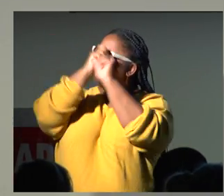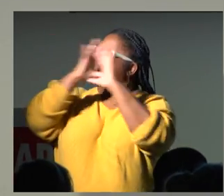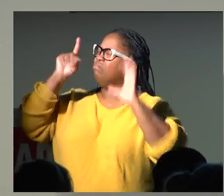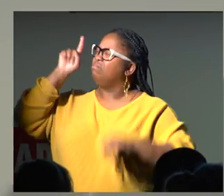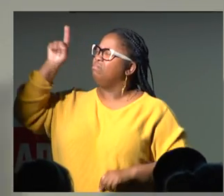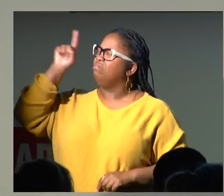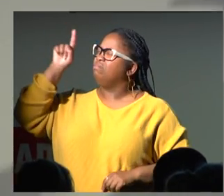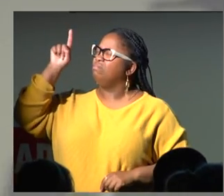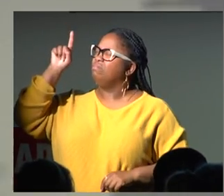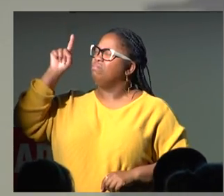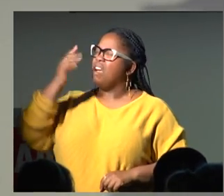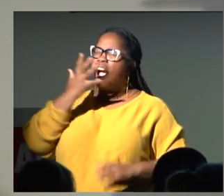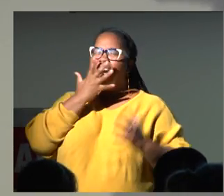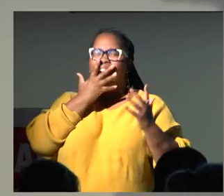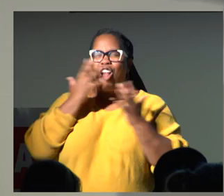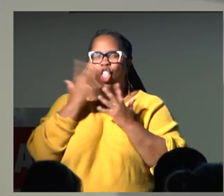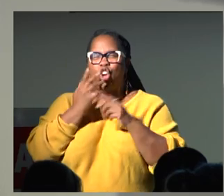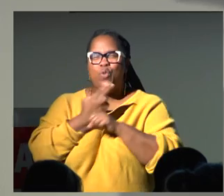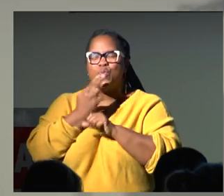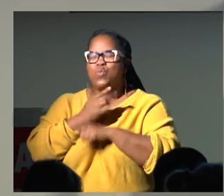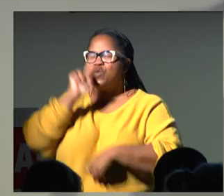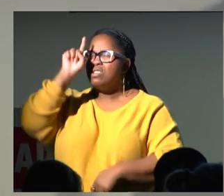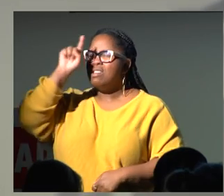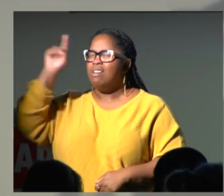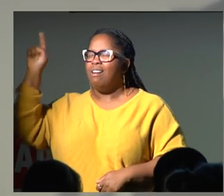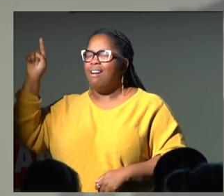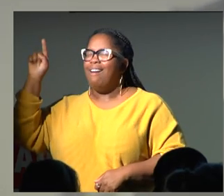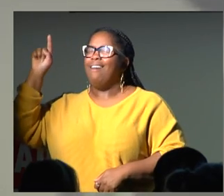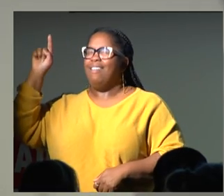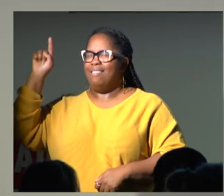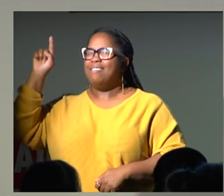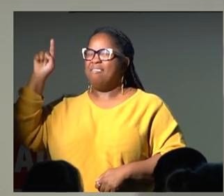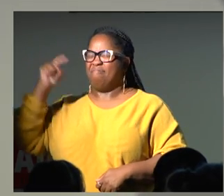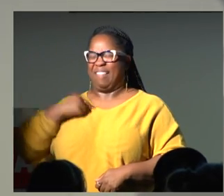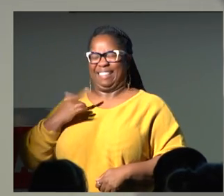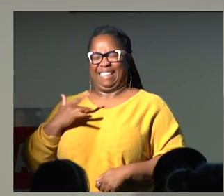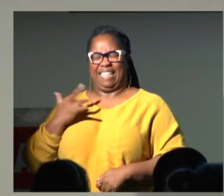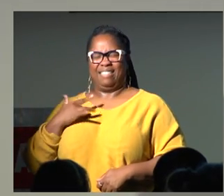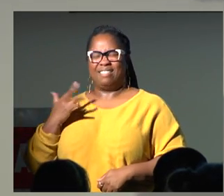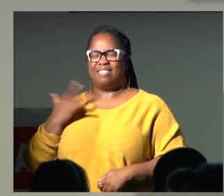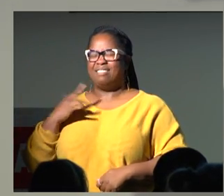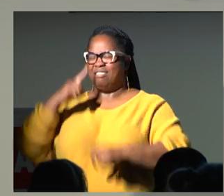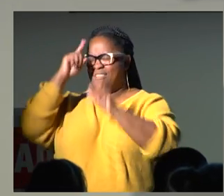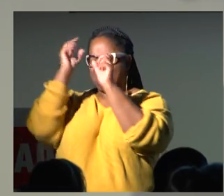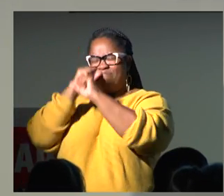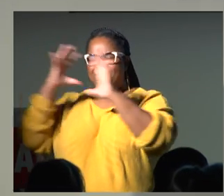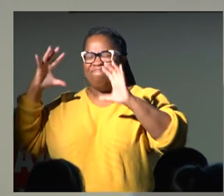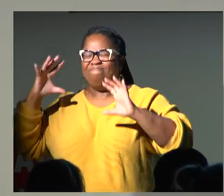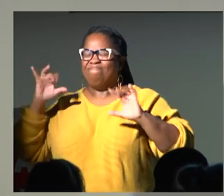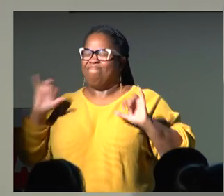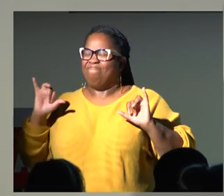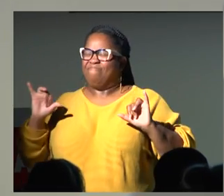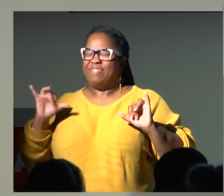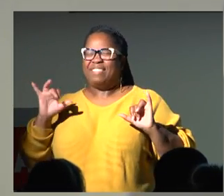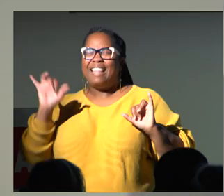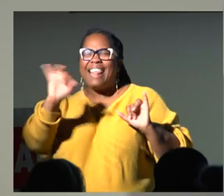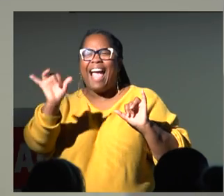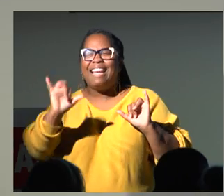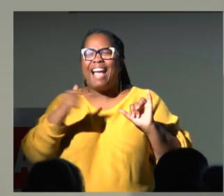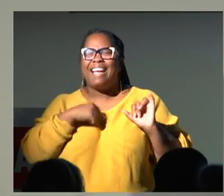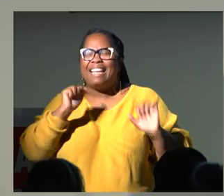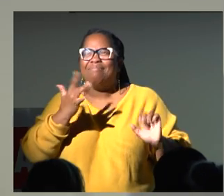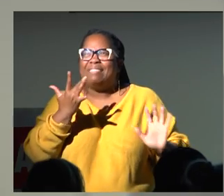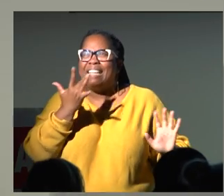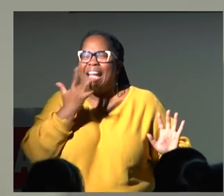I get a sense of the color palette, and it's like I can sense it. It's like I can taste.